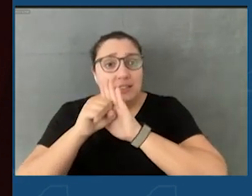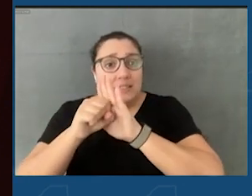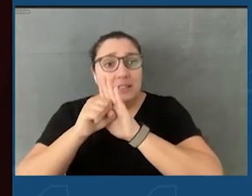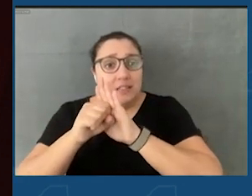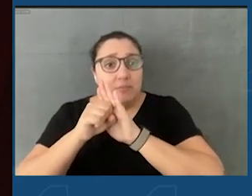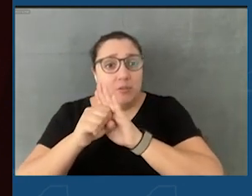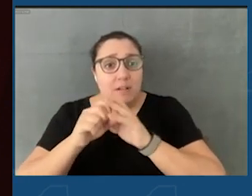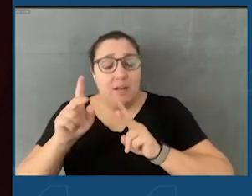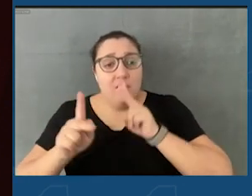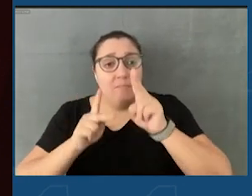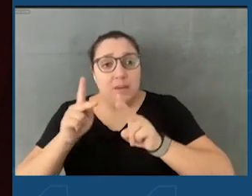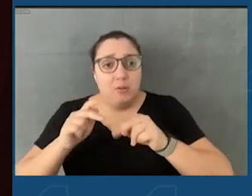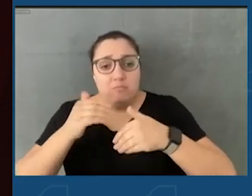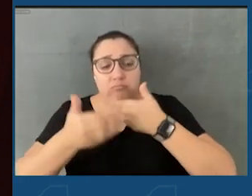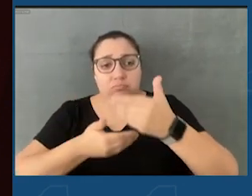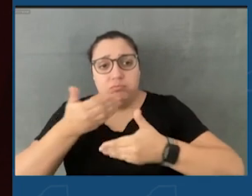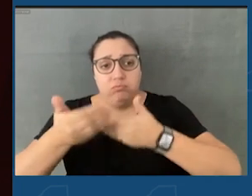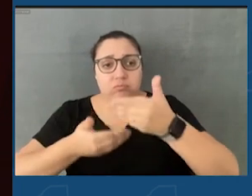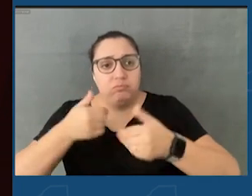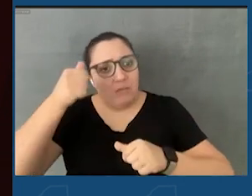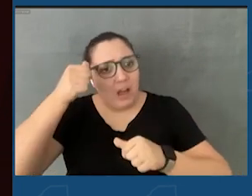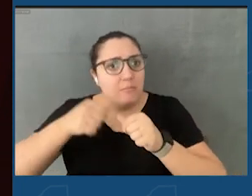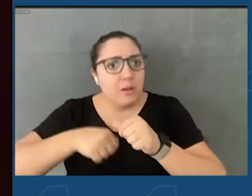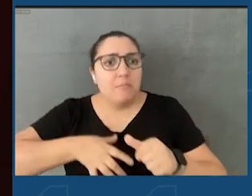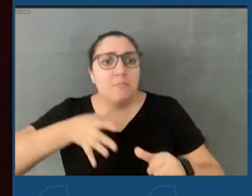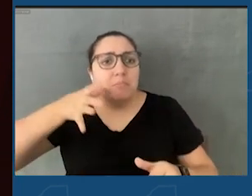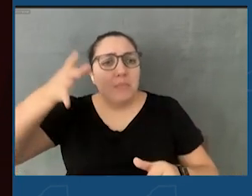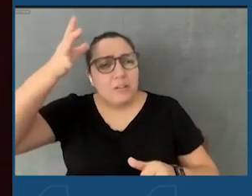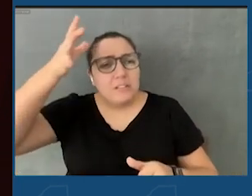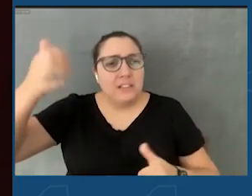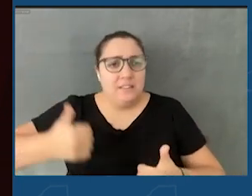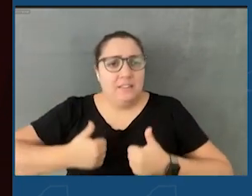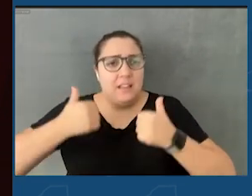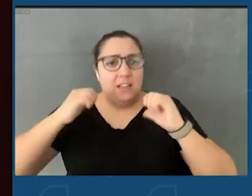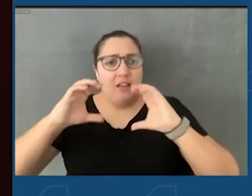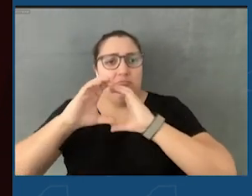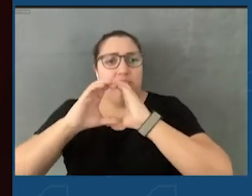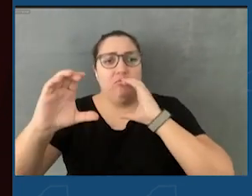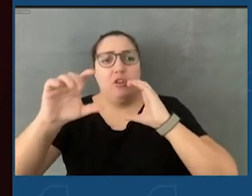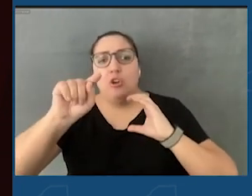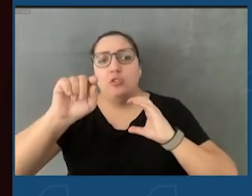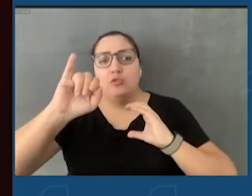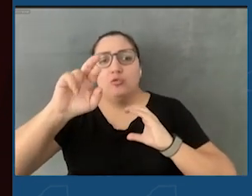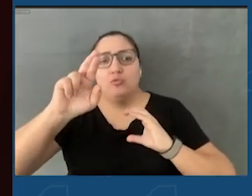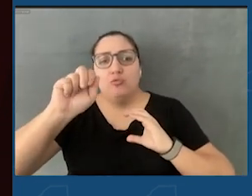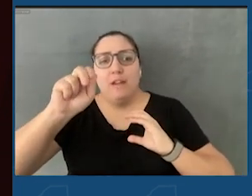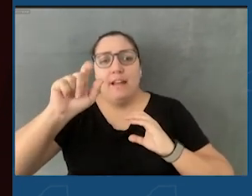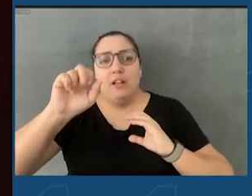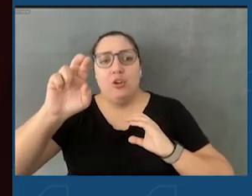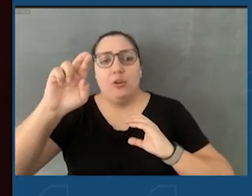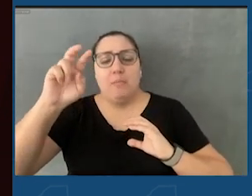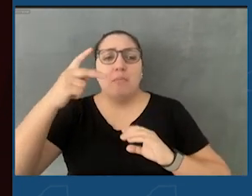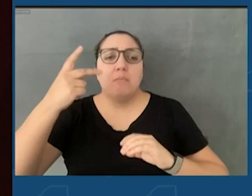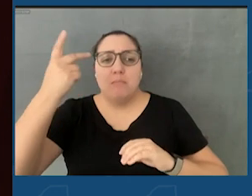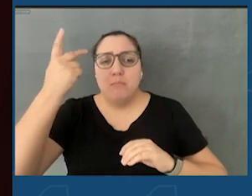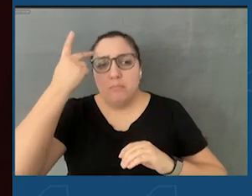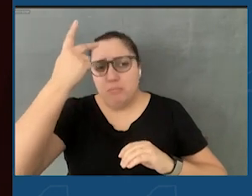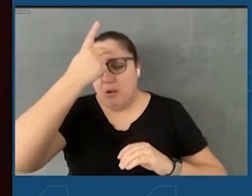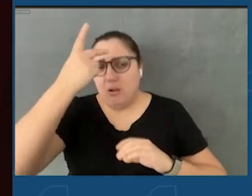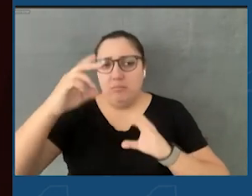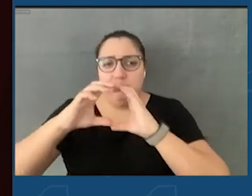they're successful. My parents used to live in a trailer park. I still visit that trailer park. People still live there. It is run down. It is a tough